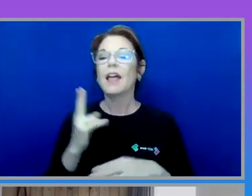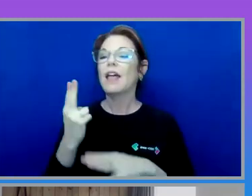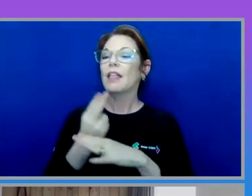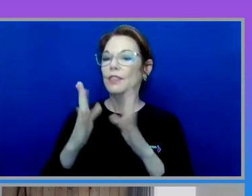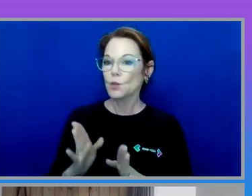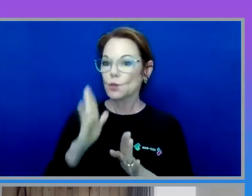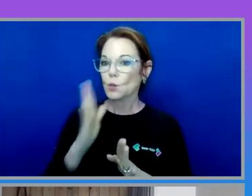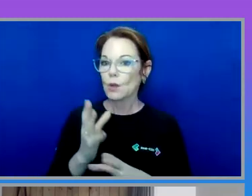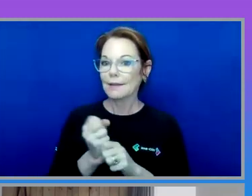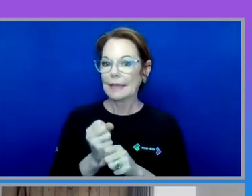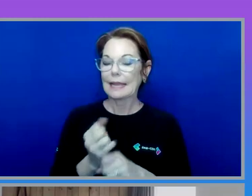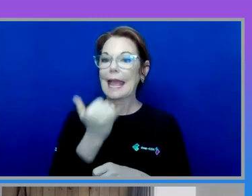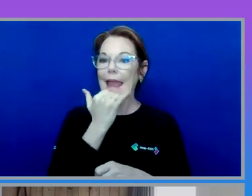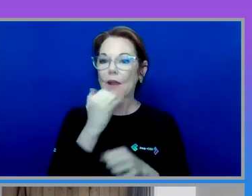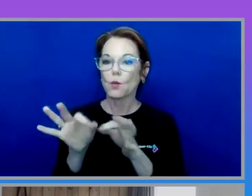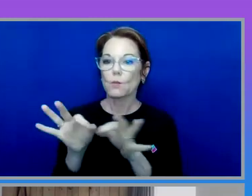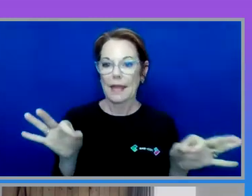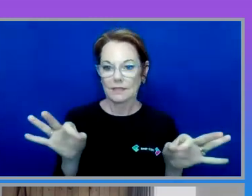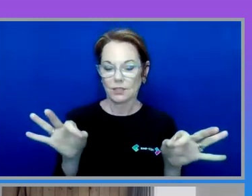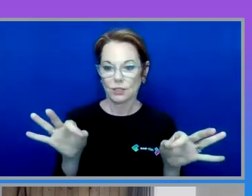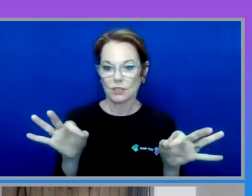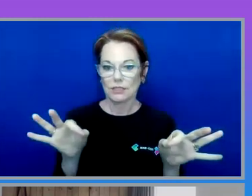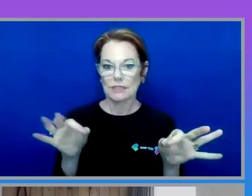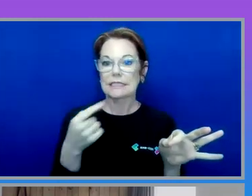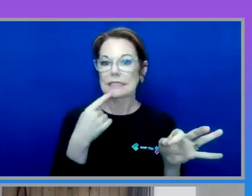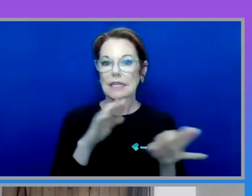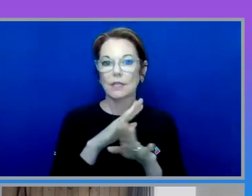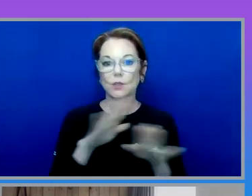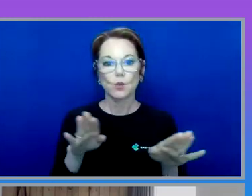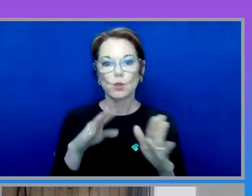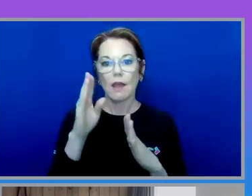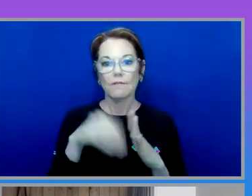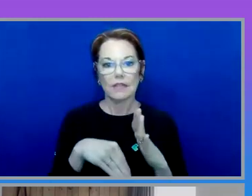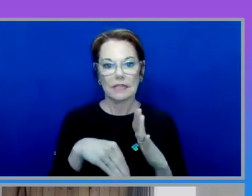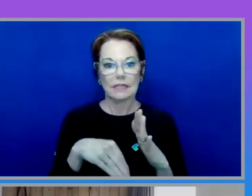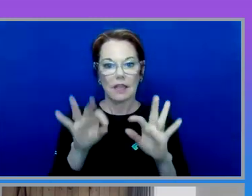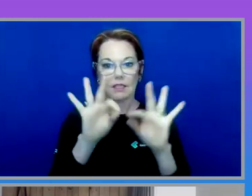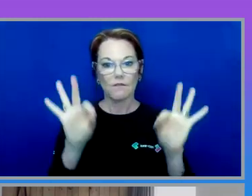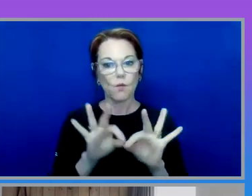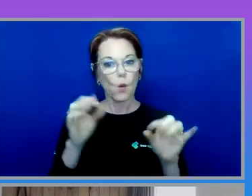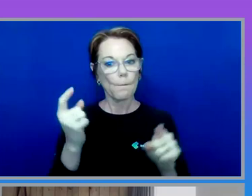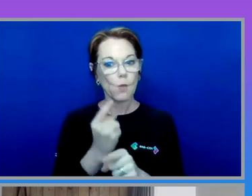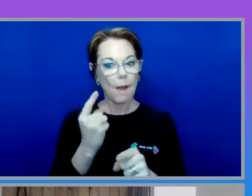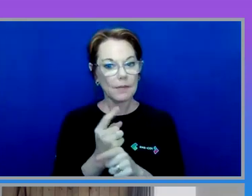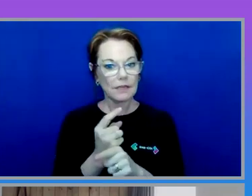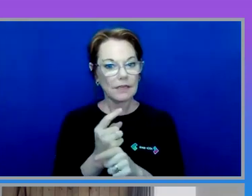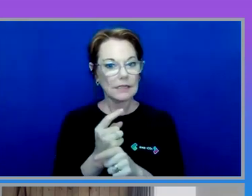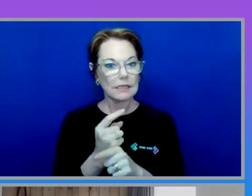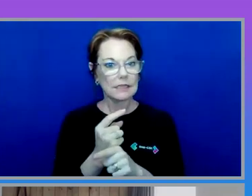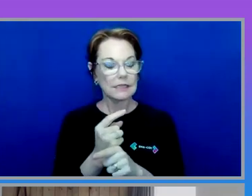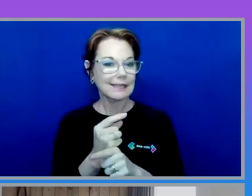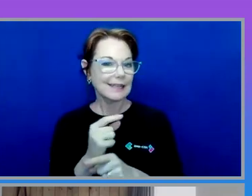error message if they do not fill in the form properly. We'll lean into